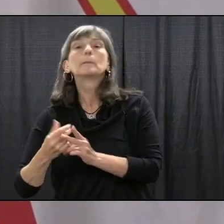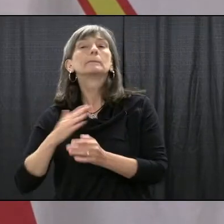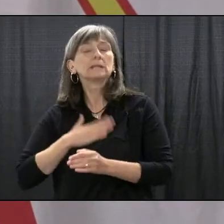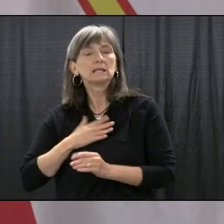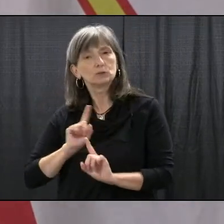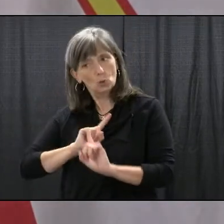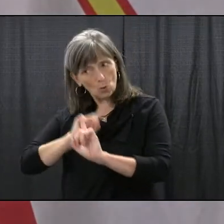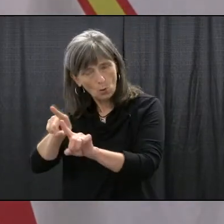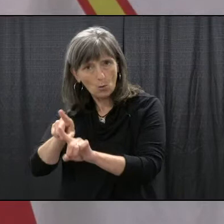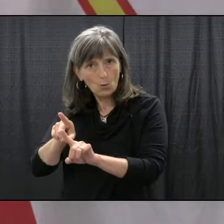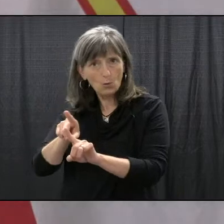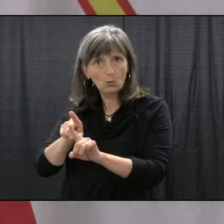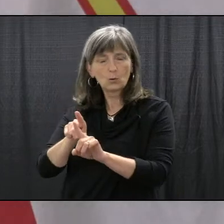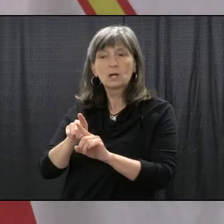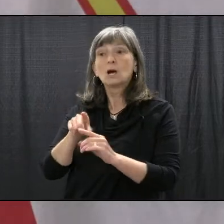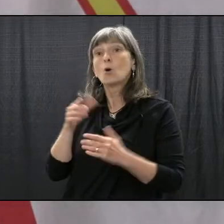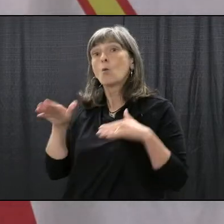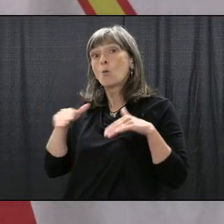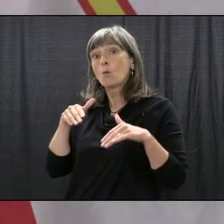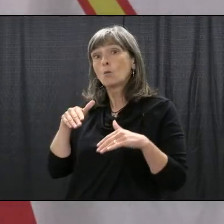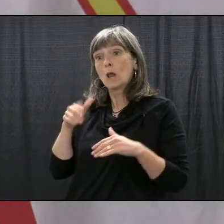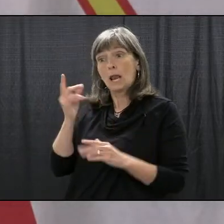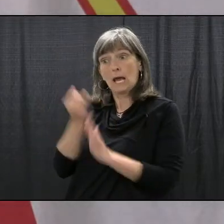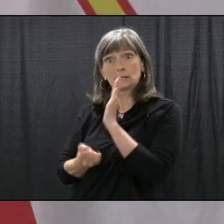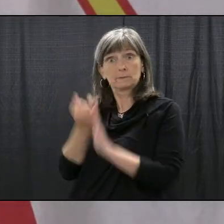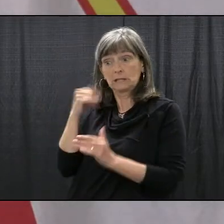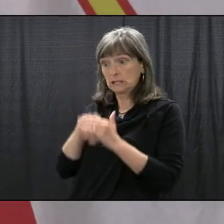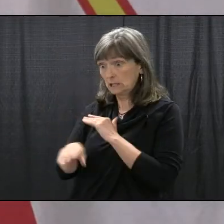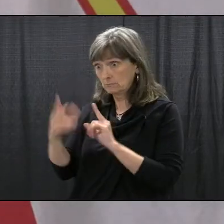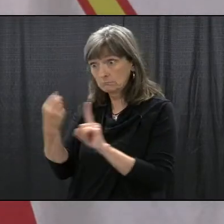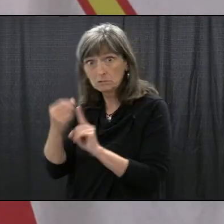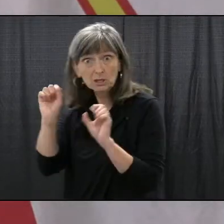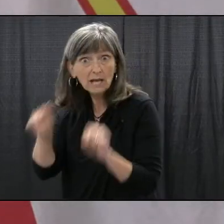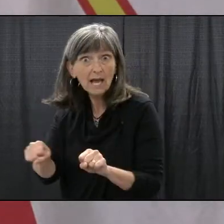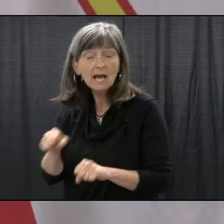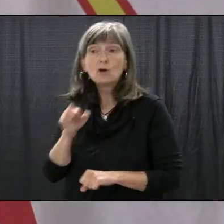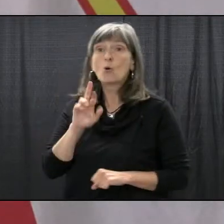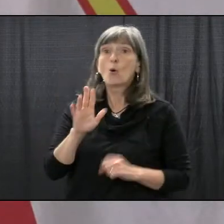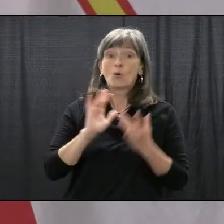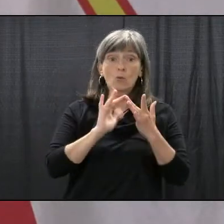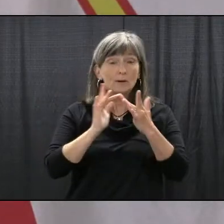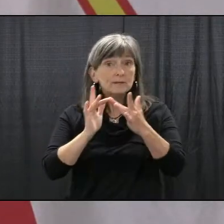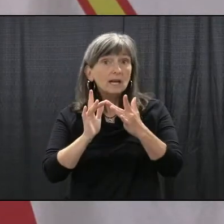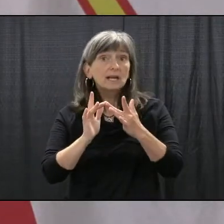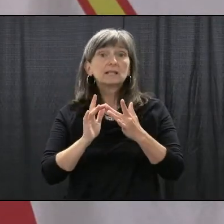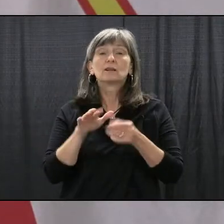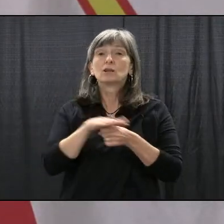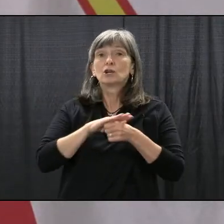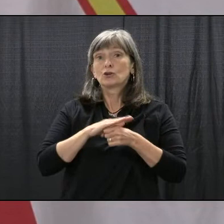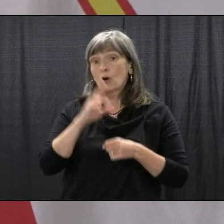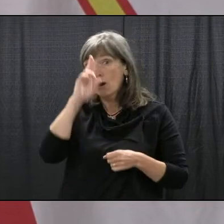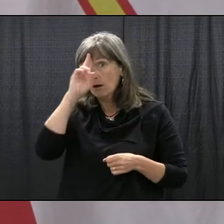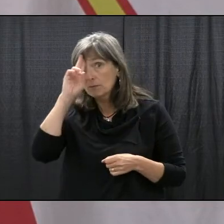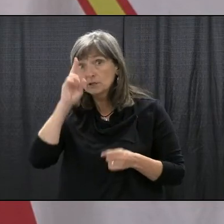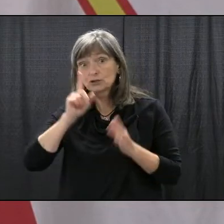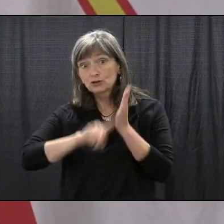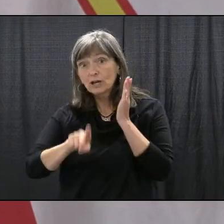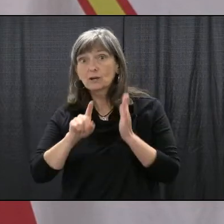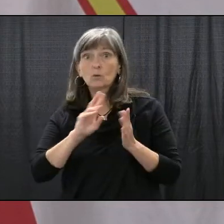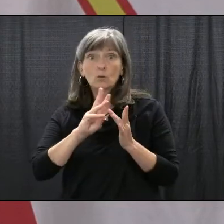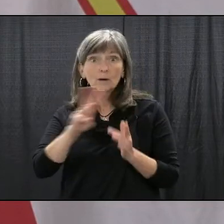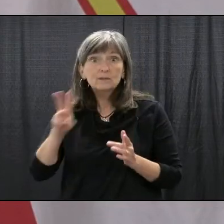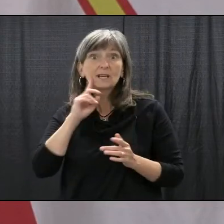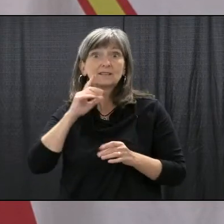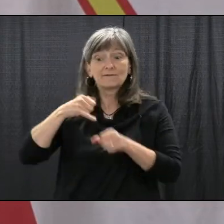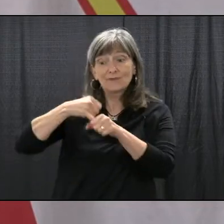walk-in clinic. You can find availability on our website, on your Regional Health Authority website, or by checking with pharmacies